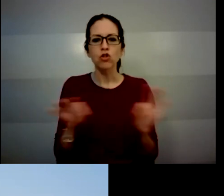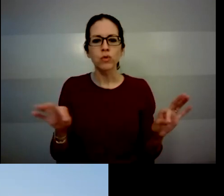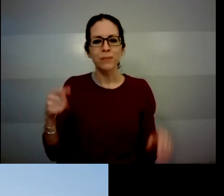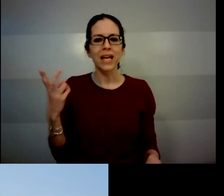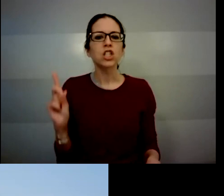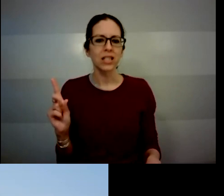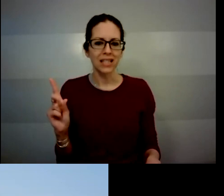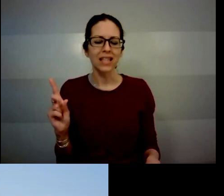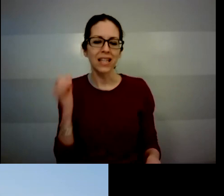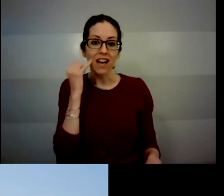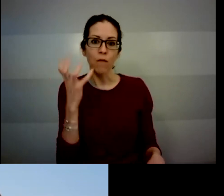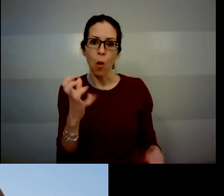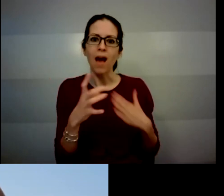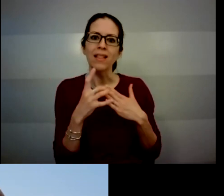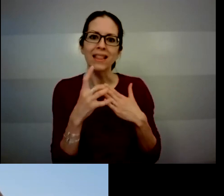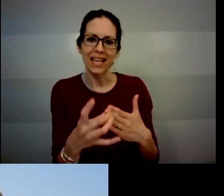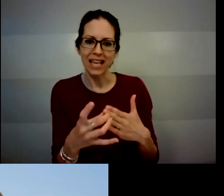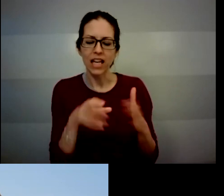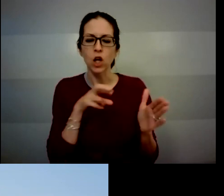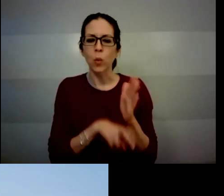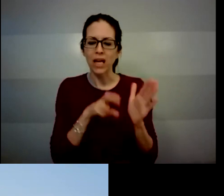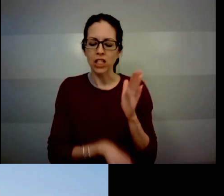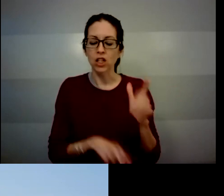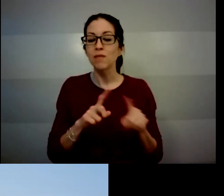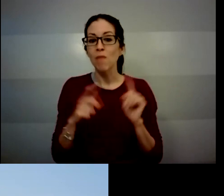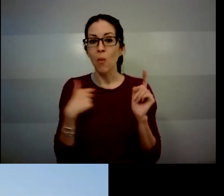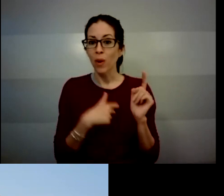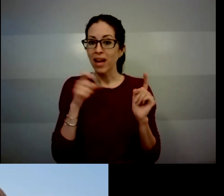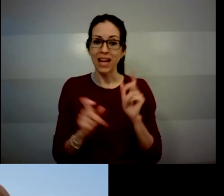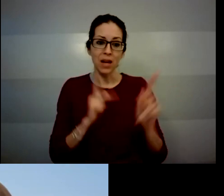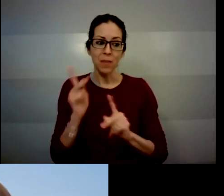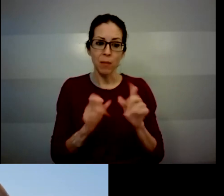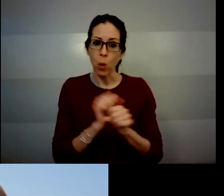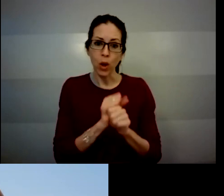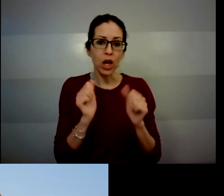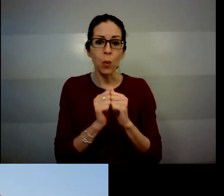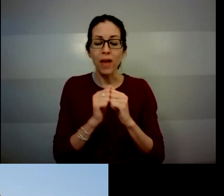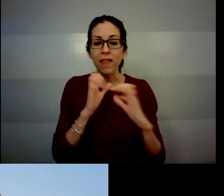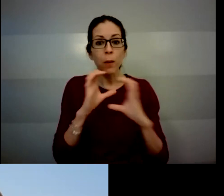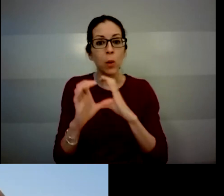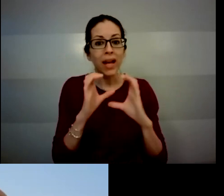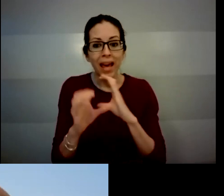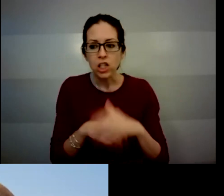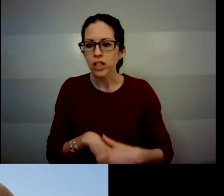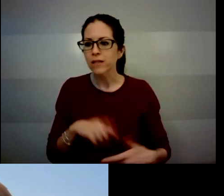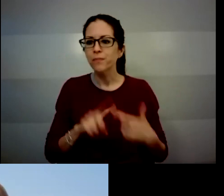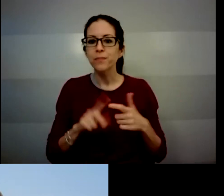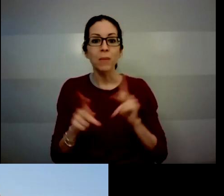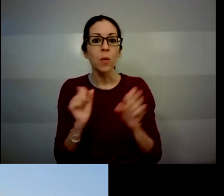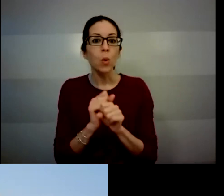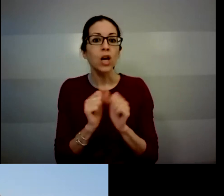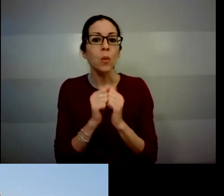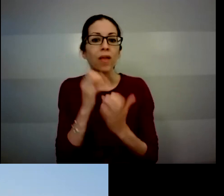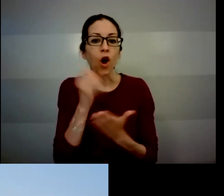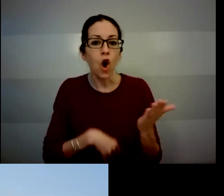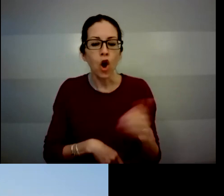if you want to lead research. But we need people working with communications, people working with art,